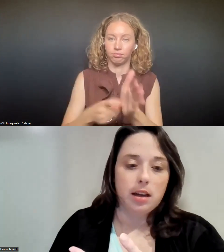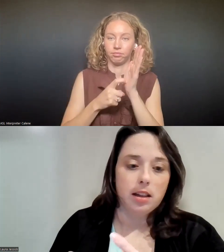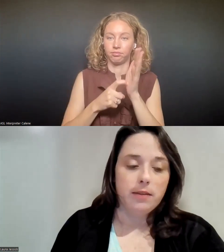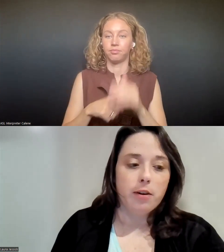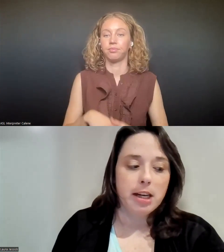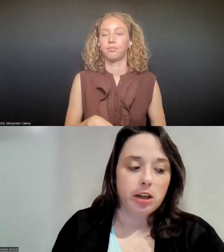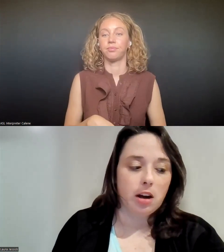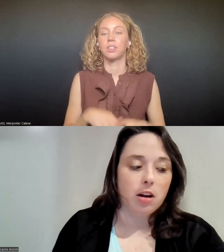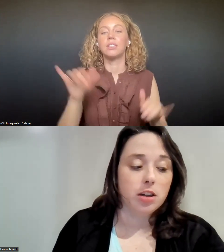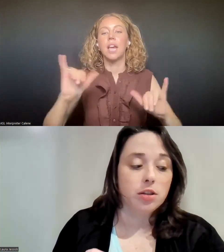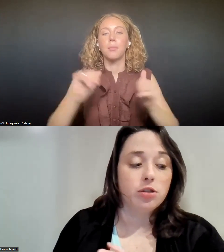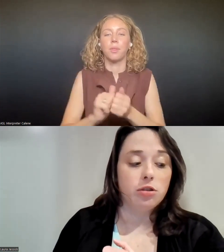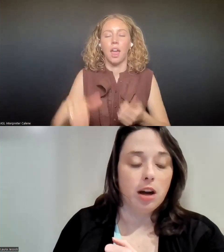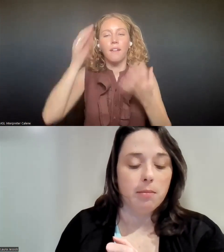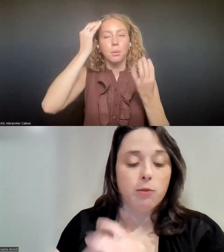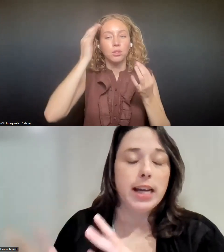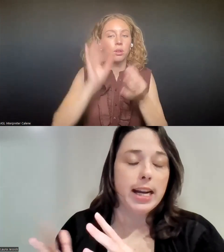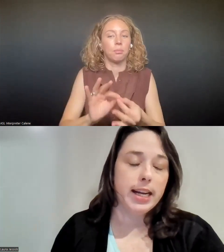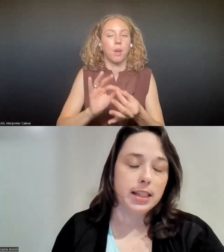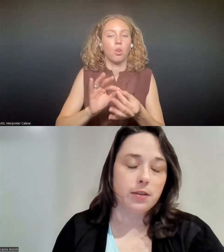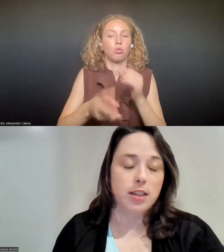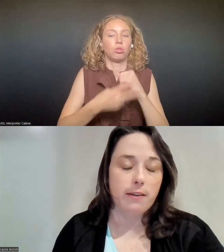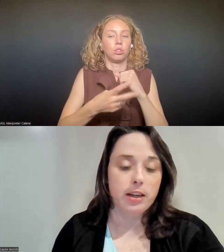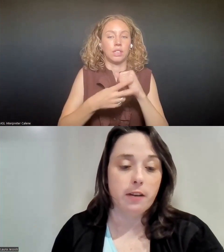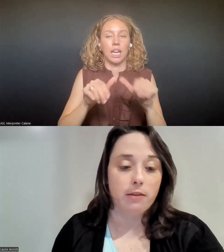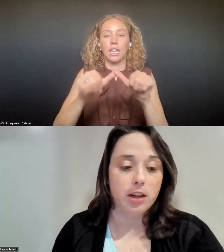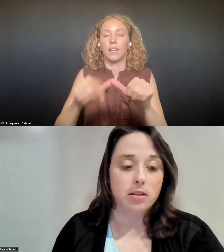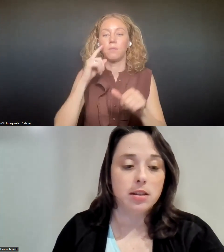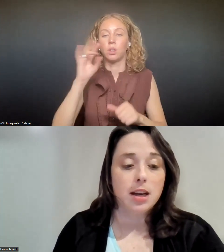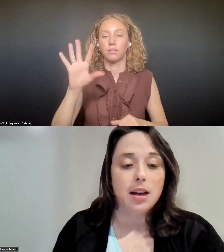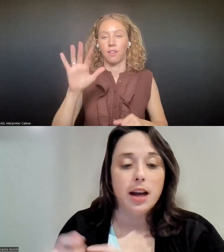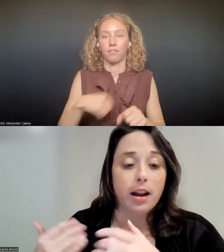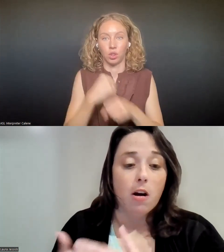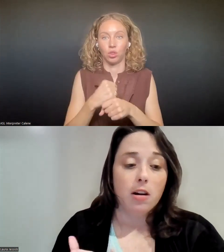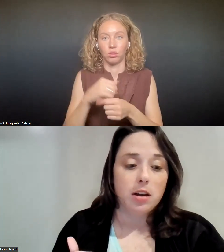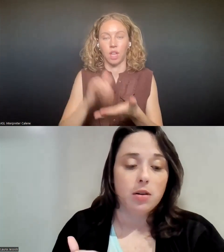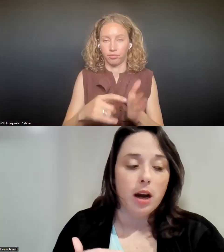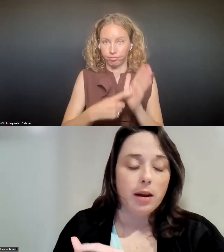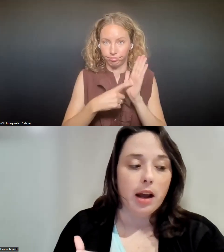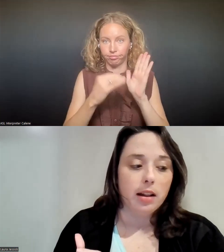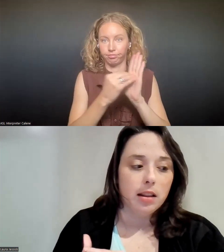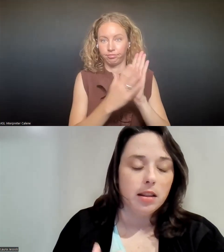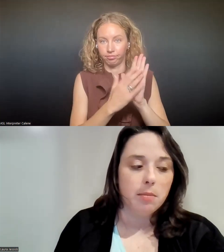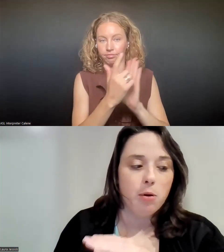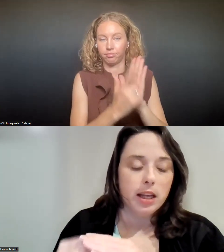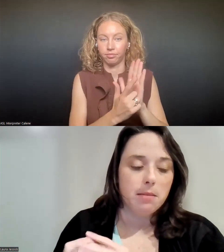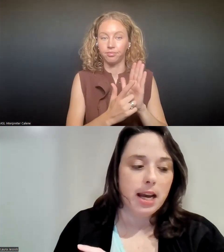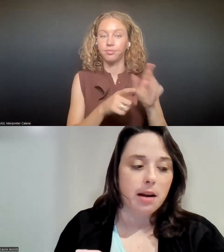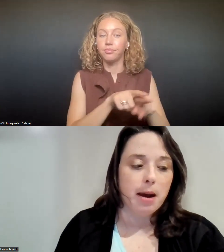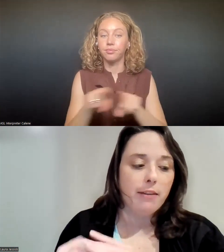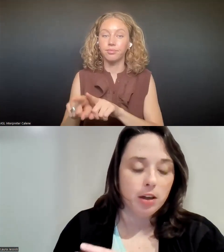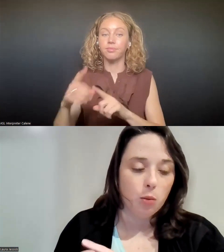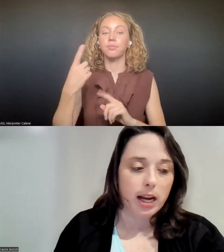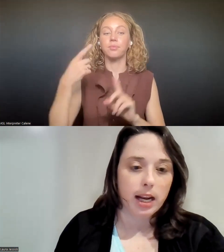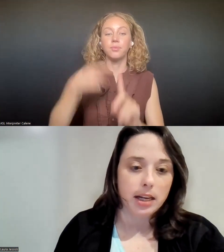Just like the information on this retaining kits for 75 years. And also the point Leah